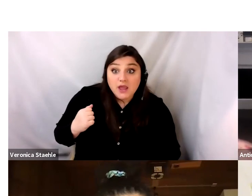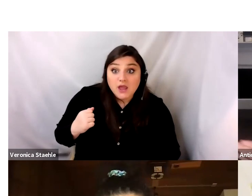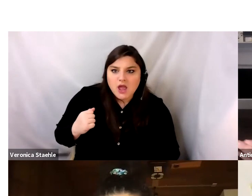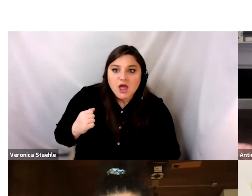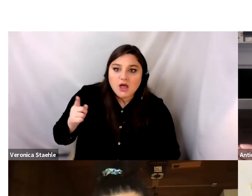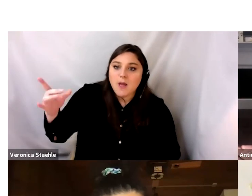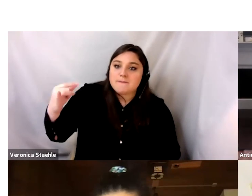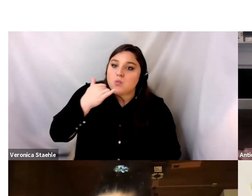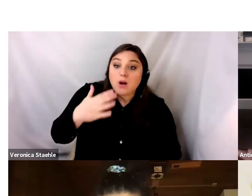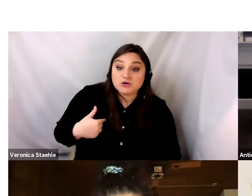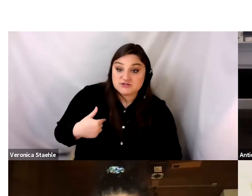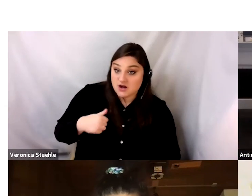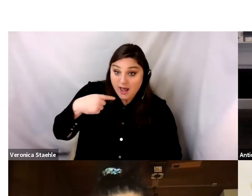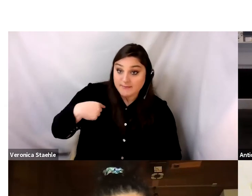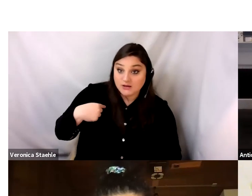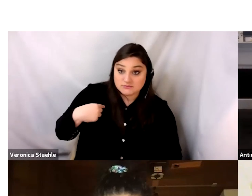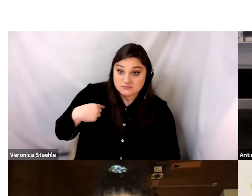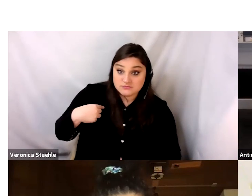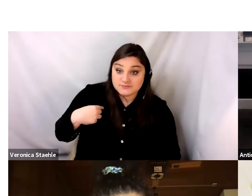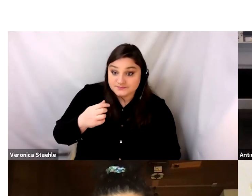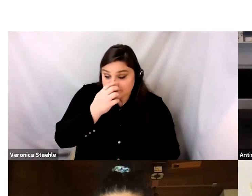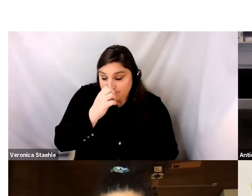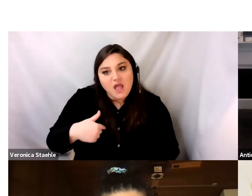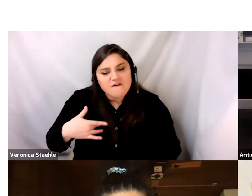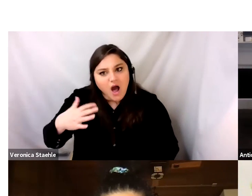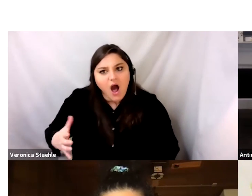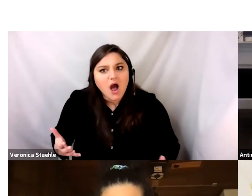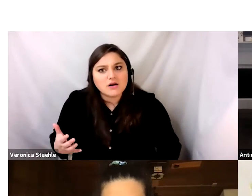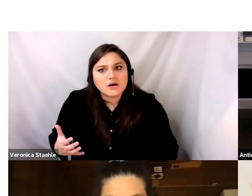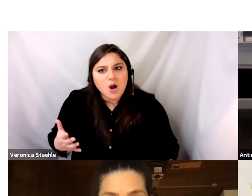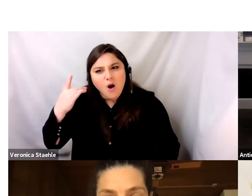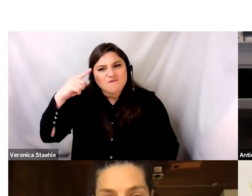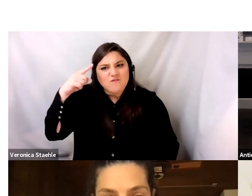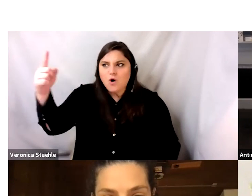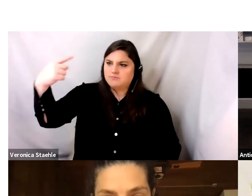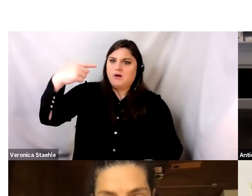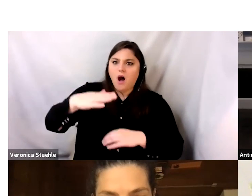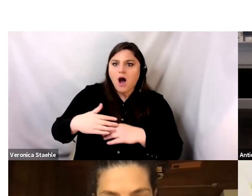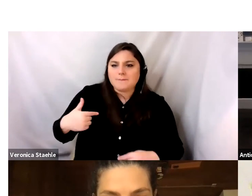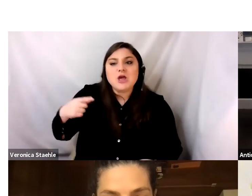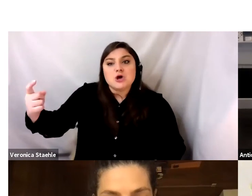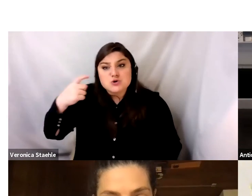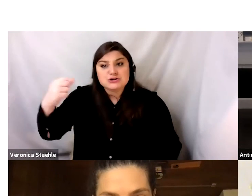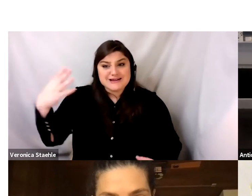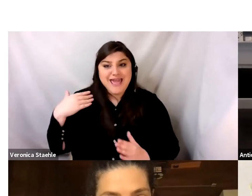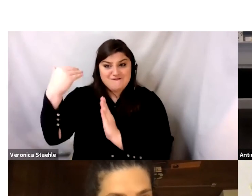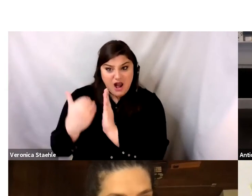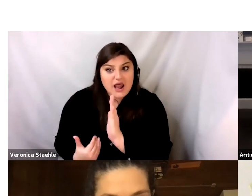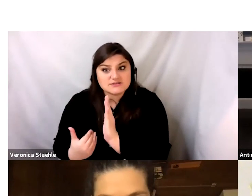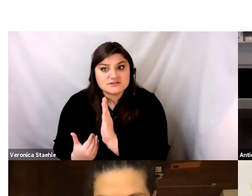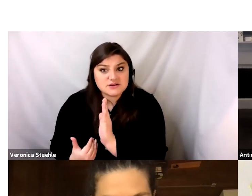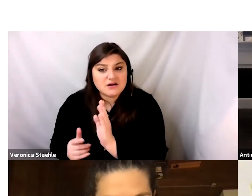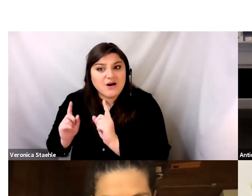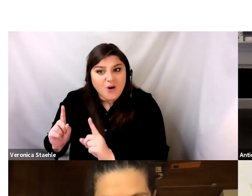picked, he picked the wrong one that day. I was hot because I'm like, you realize this list you just gave us, light a candle,